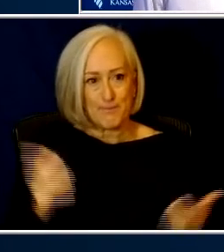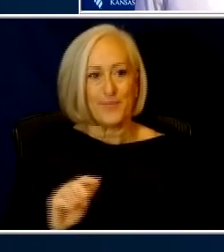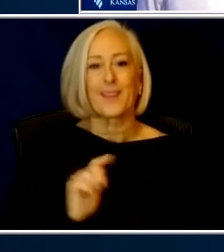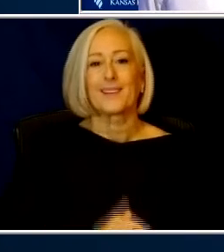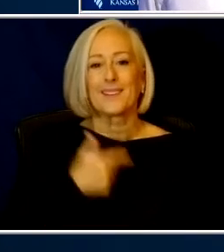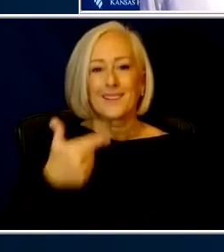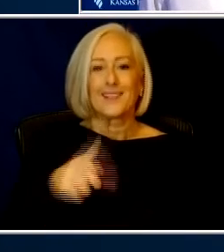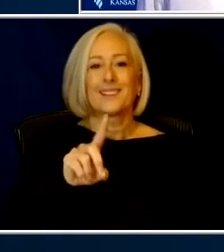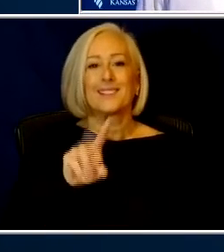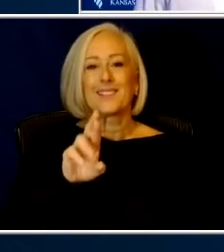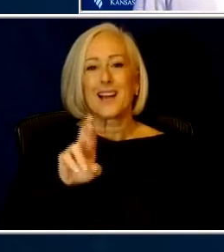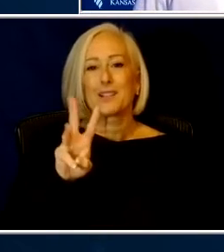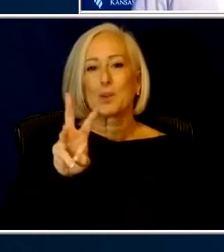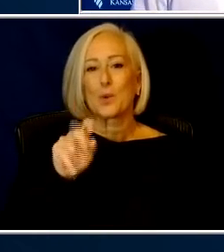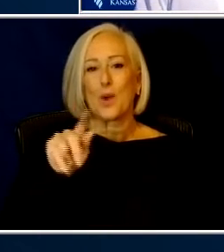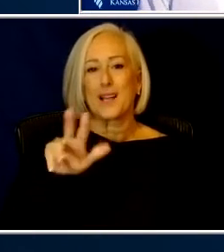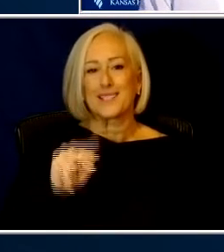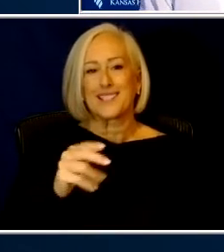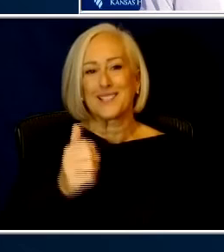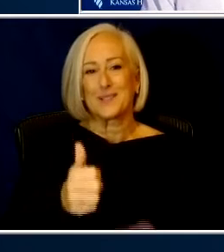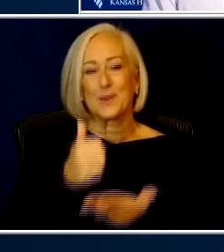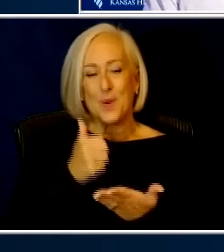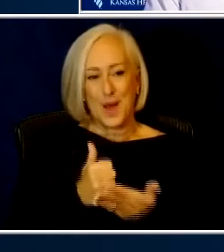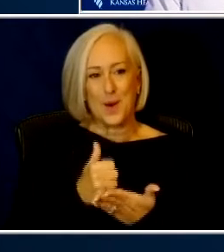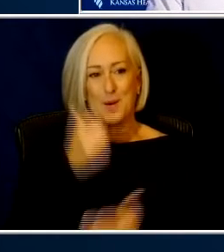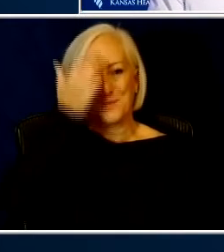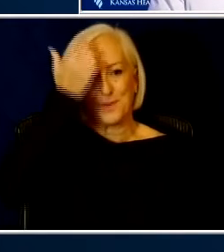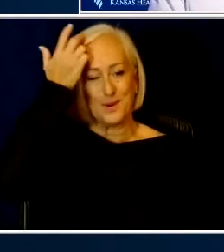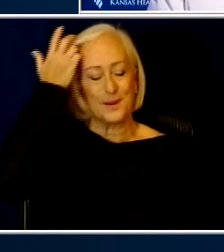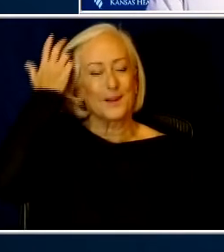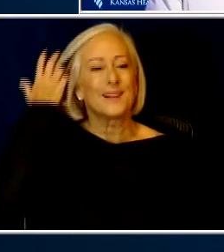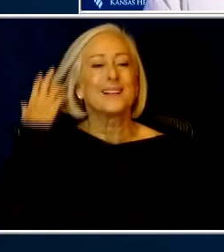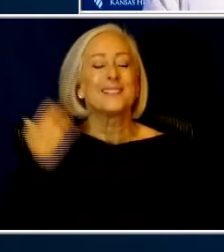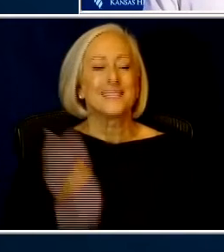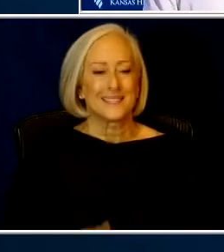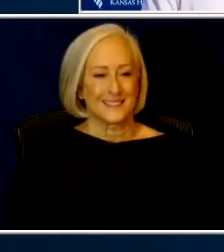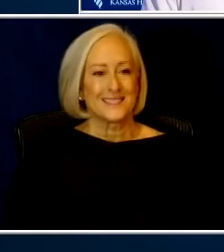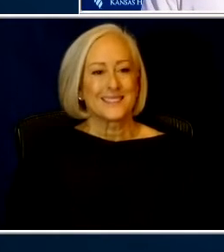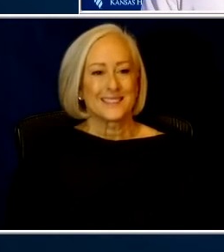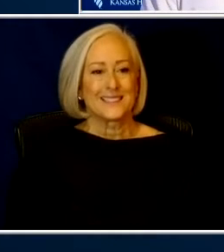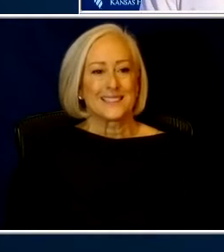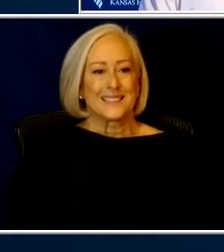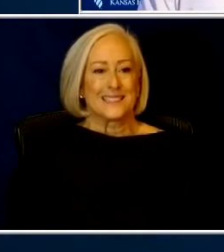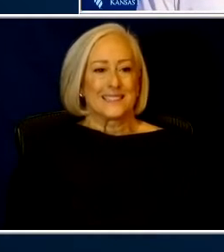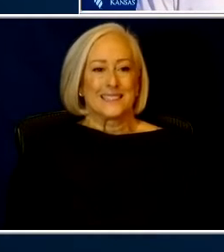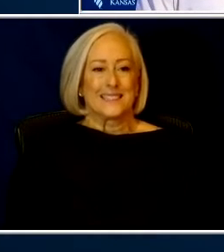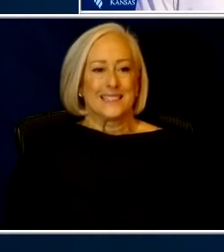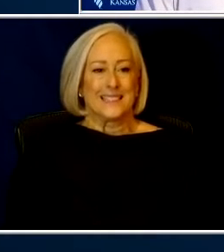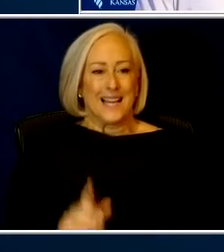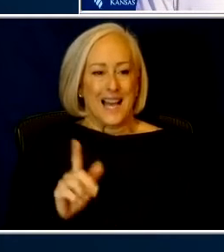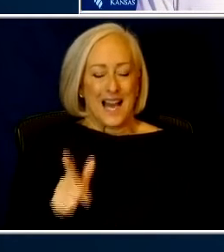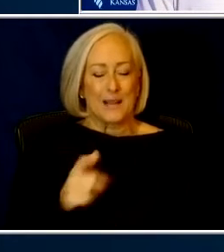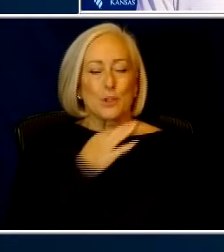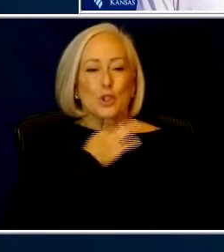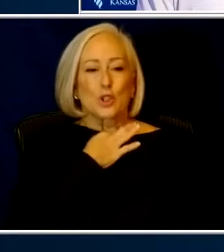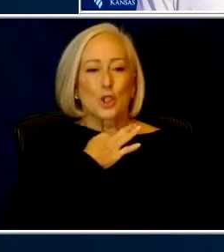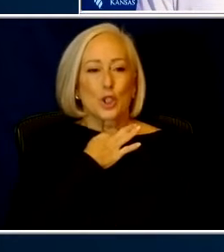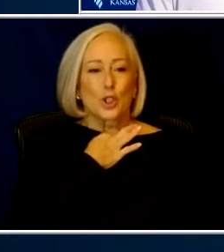help with this question, but let me just, I'm going to give you my view as CMO here, and I'm curious what some other folks think too.